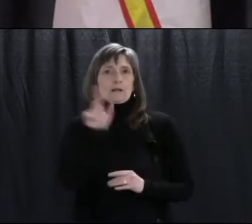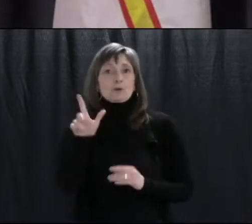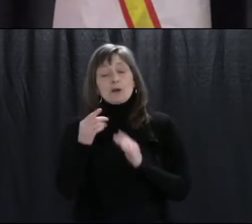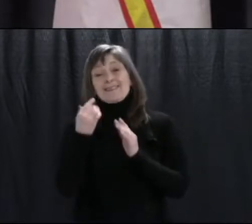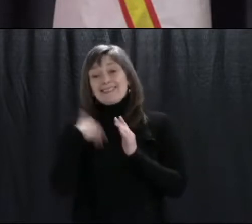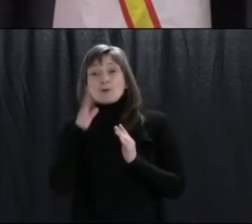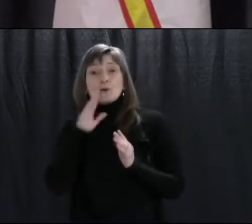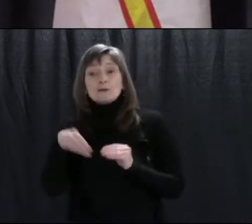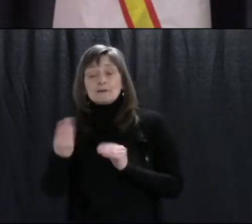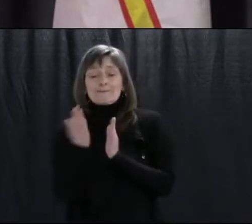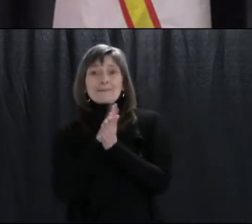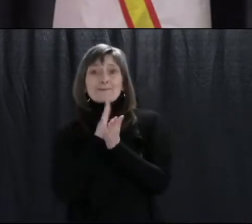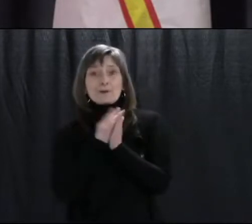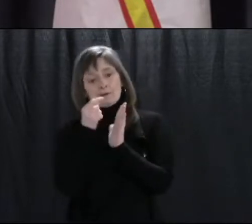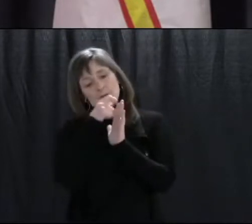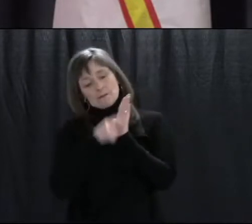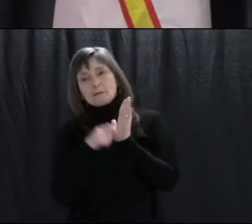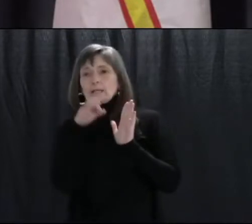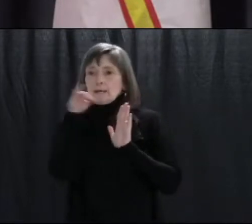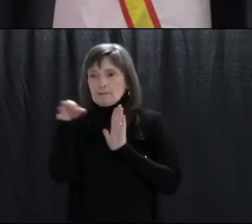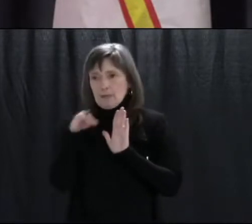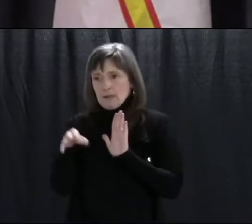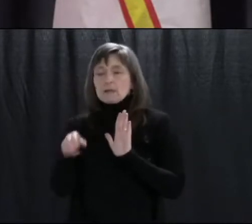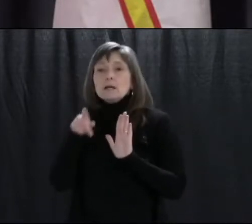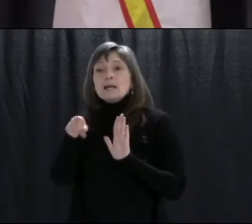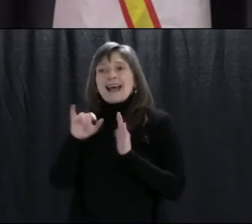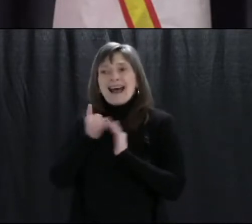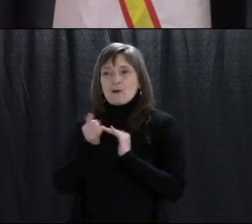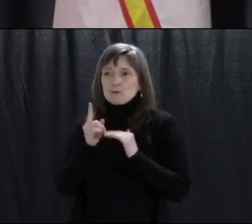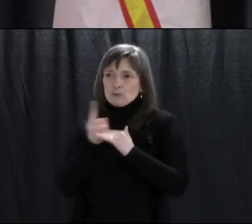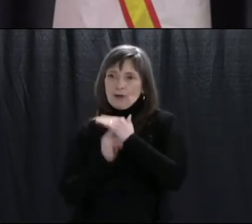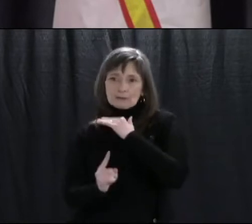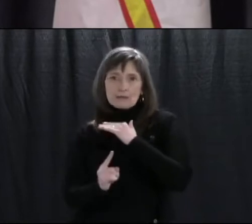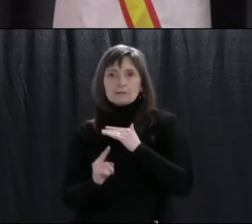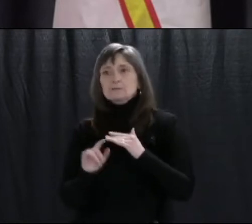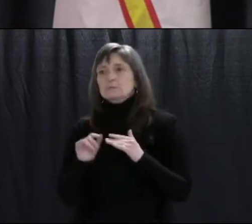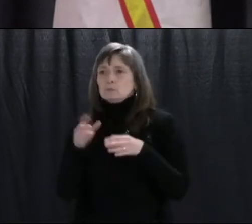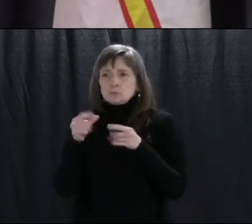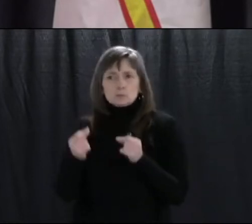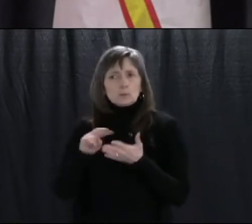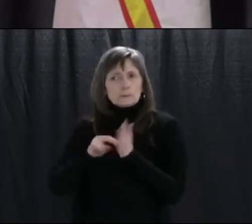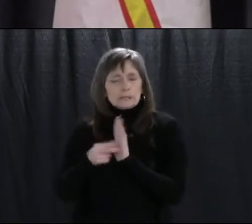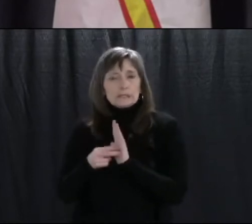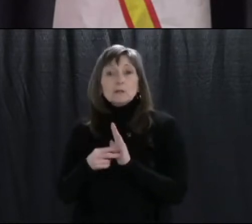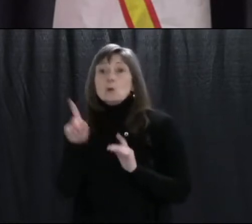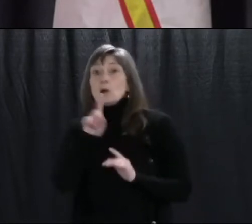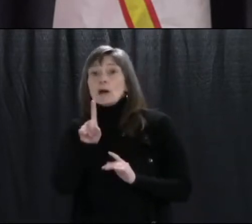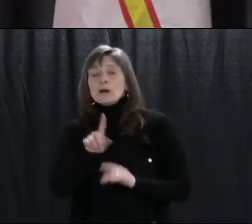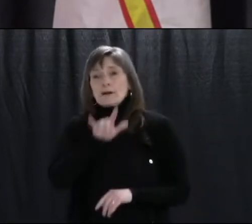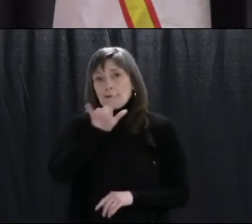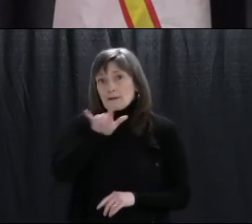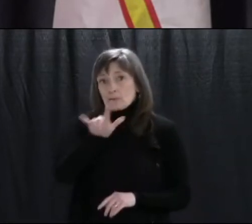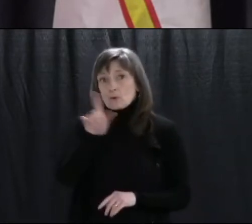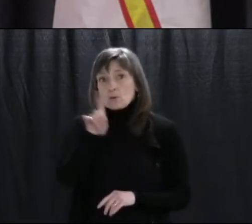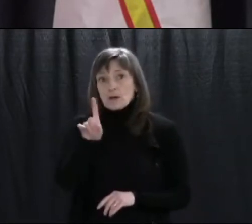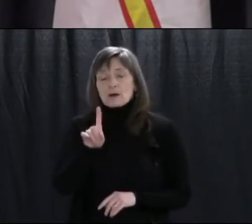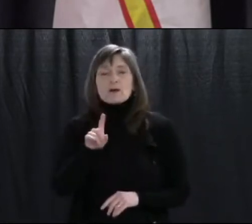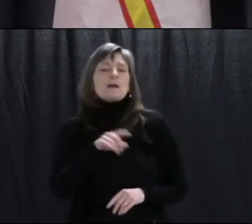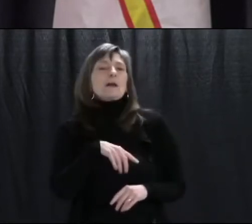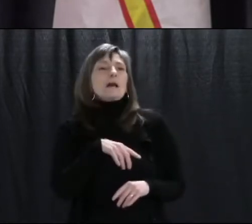for self-isolation. Now, these health professionals will be stationed at the airports in St. John's and Happy